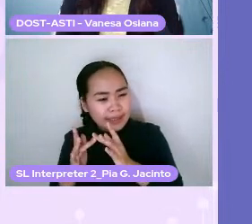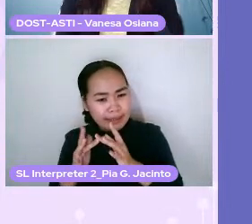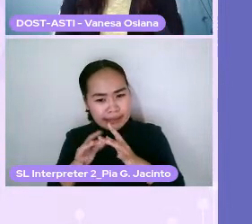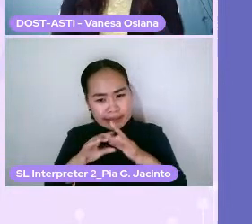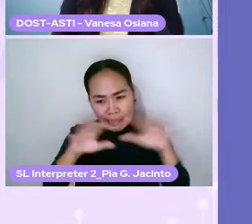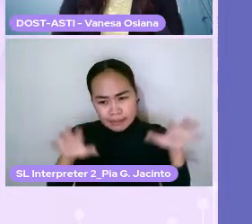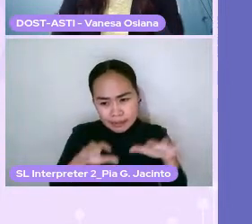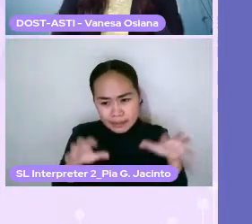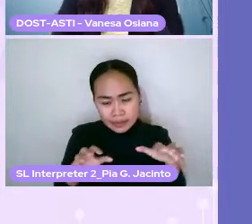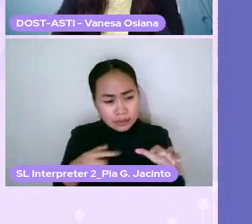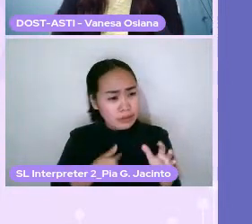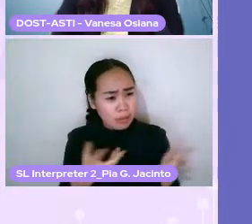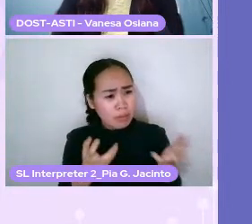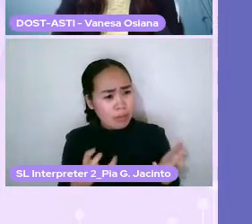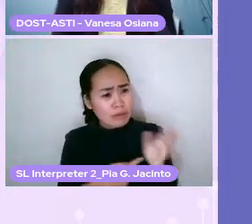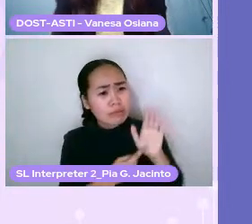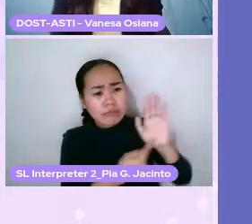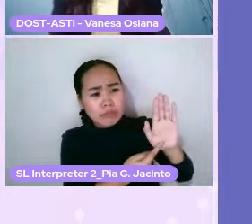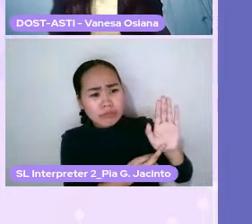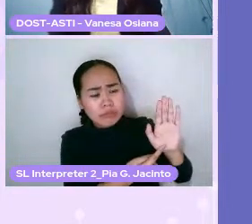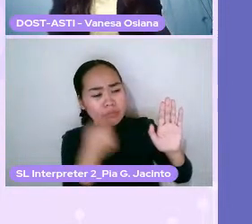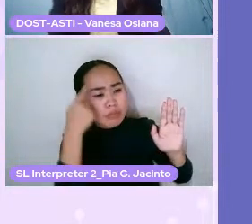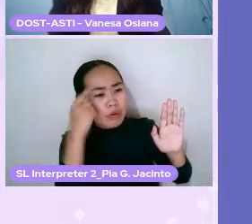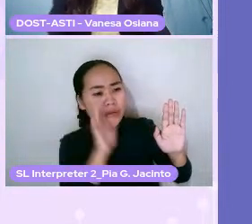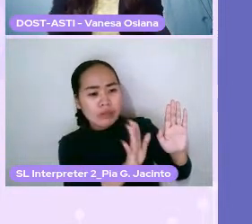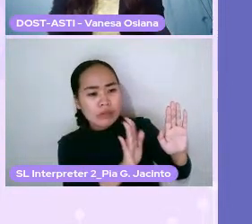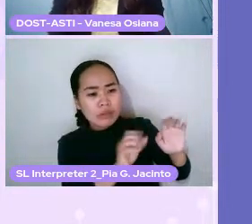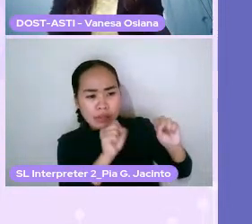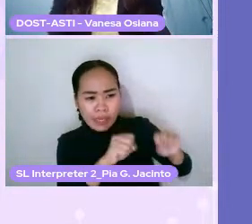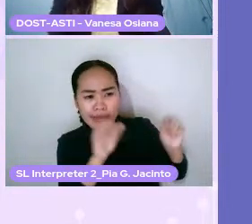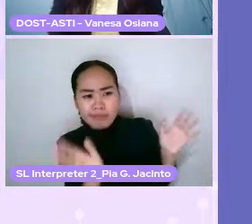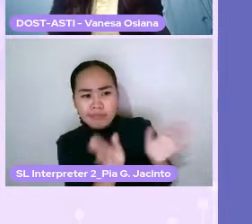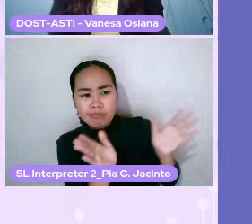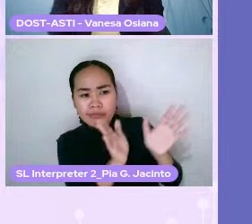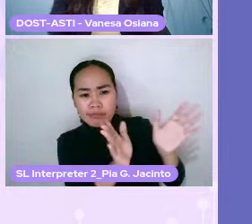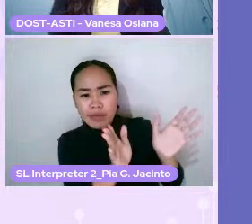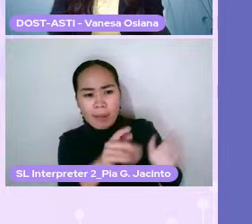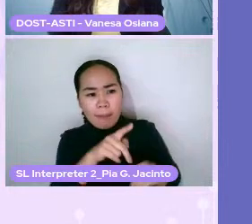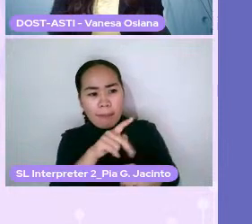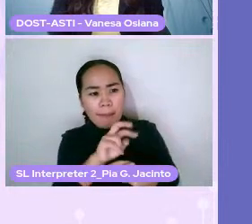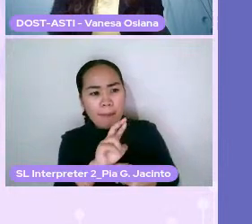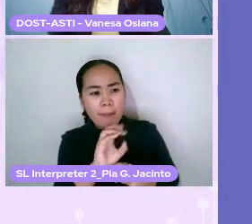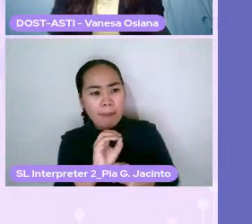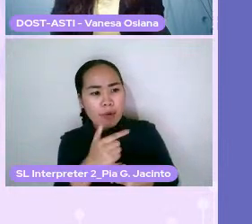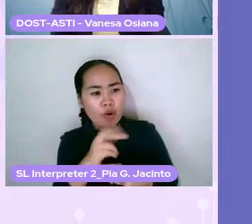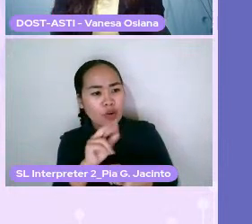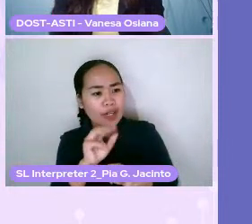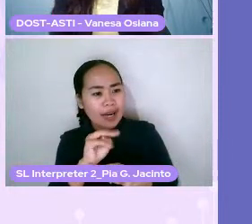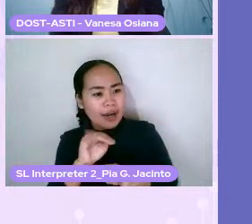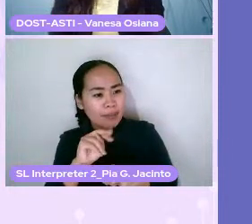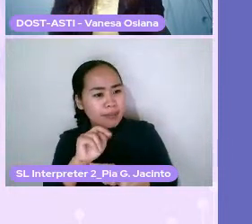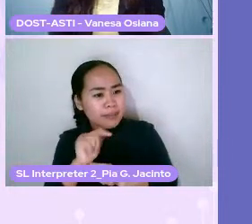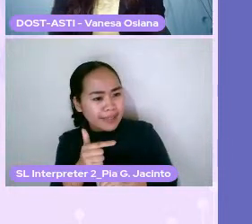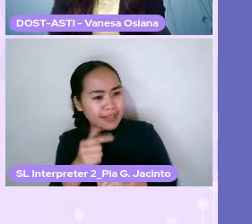programming, for them to gain skills like problem solving, critical thinking, and